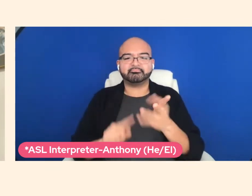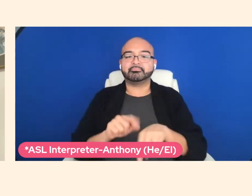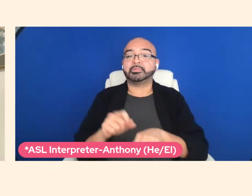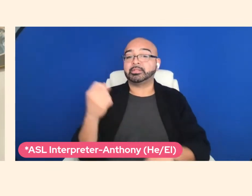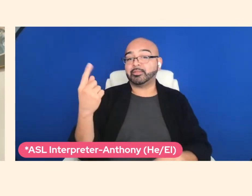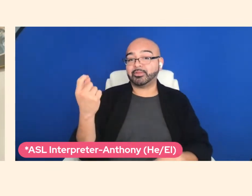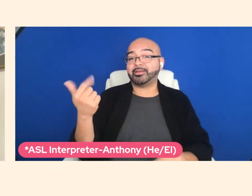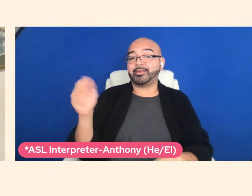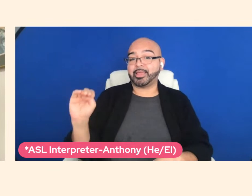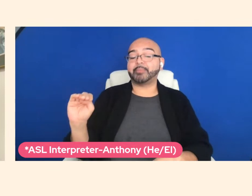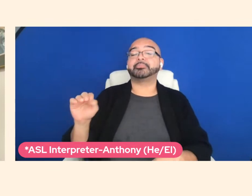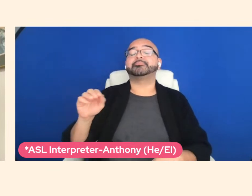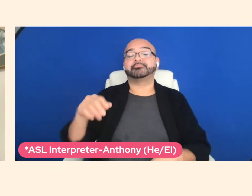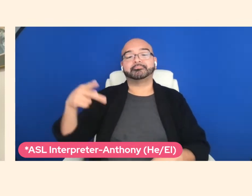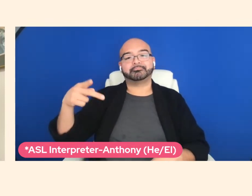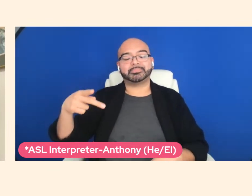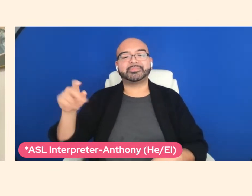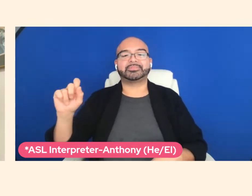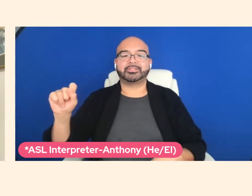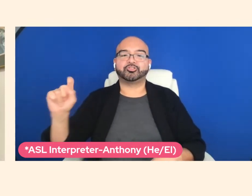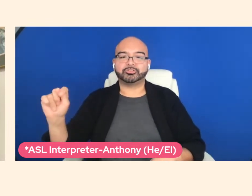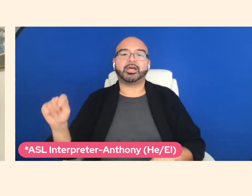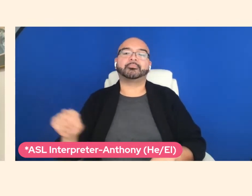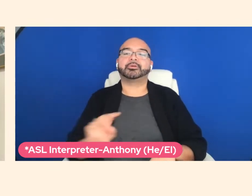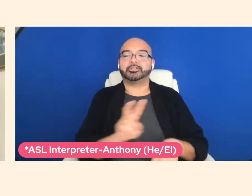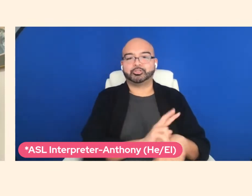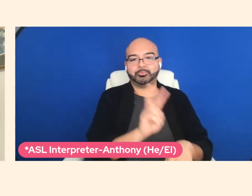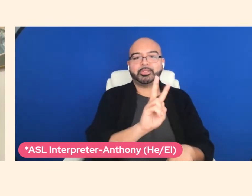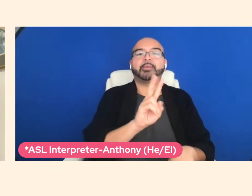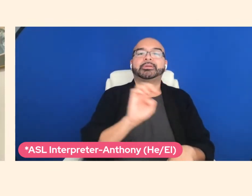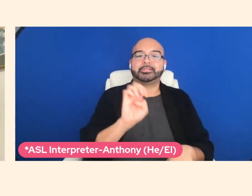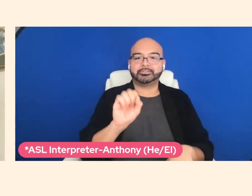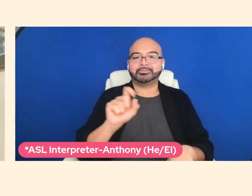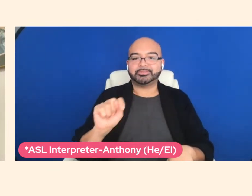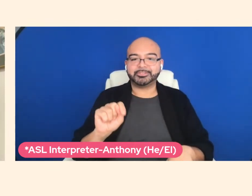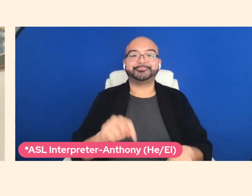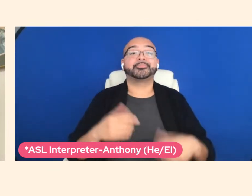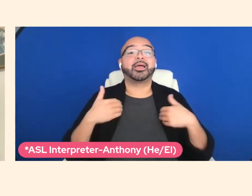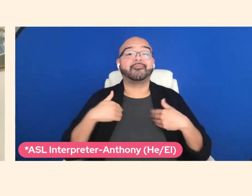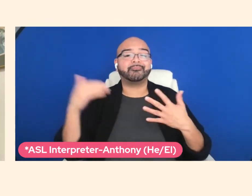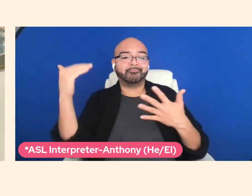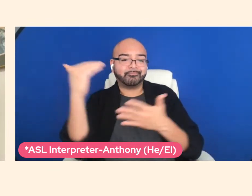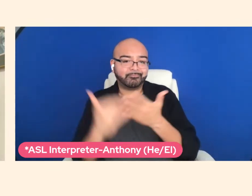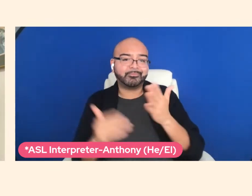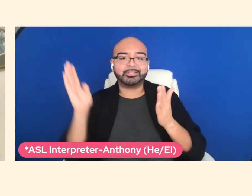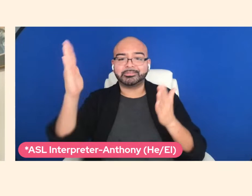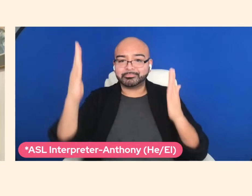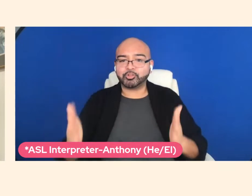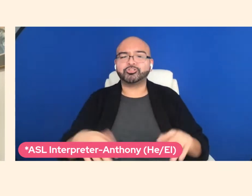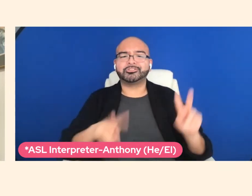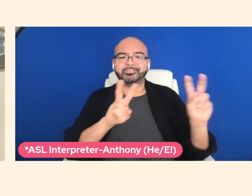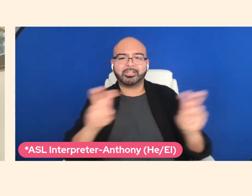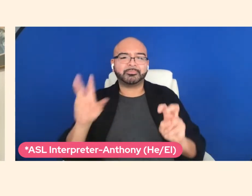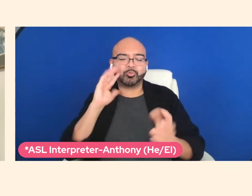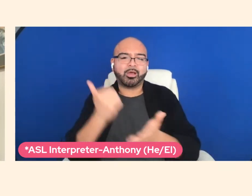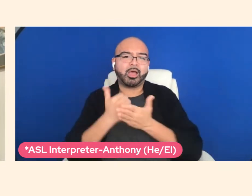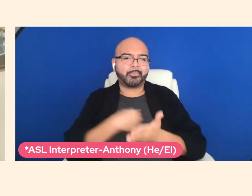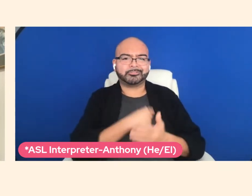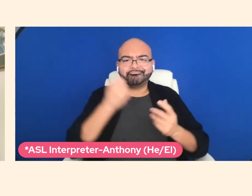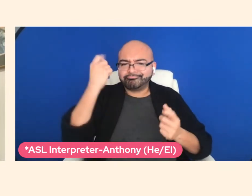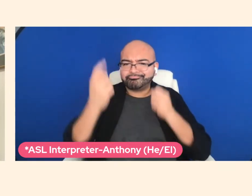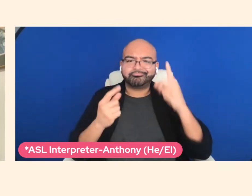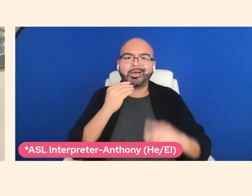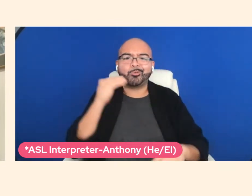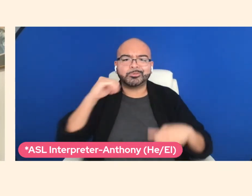2 p.m. Eastern Standard Time. We have an outstanding lineup of speakers and topics that promise to deepen our understanding of the housing challenges